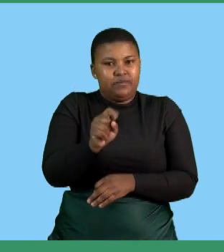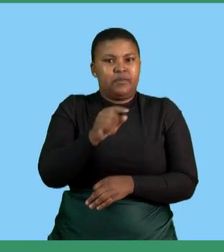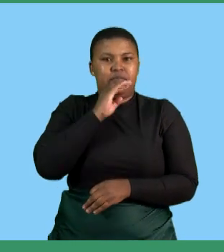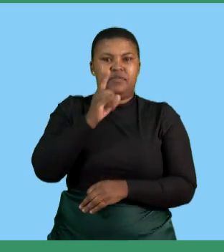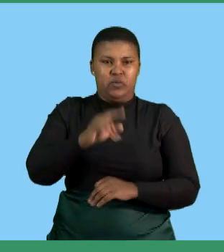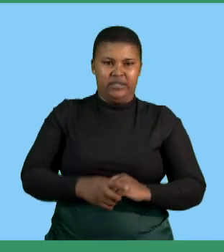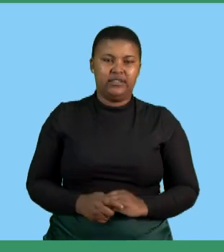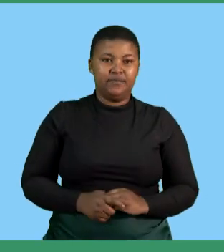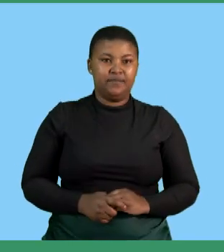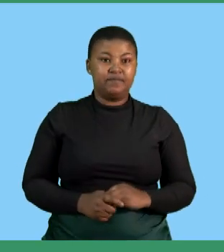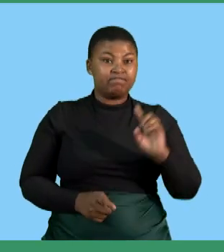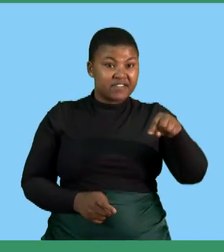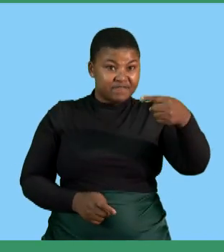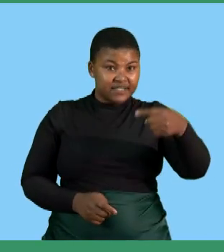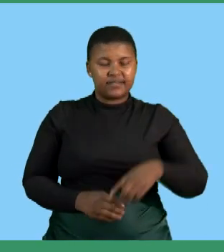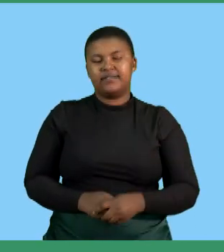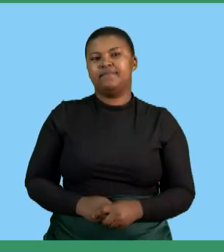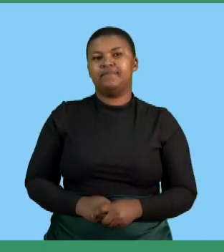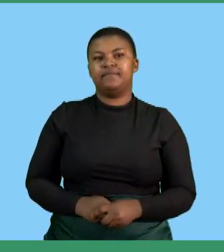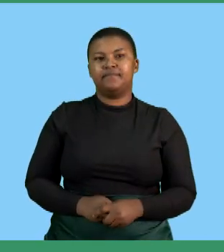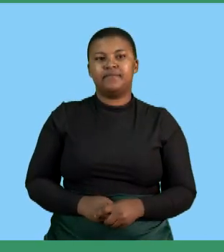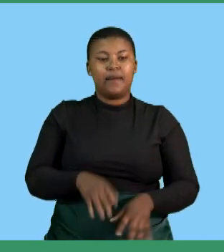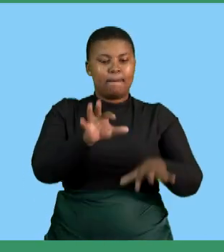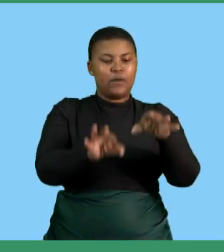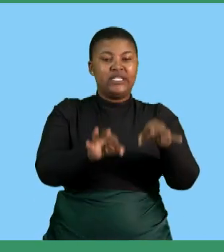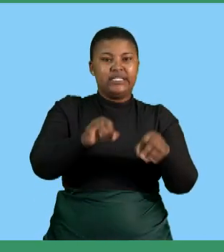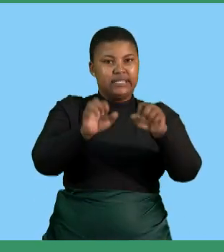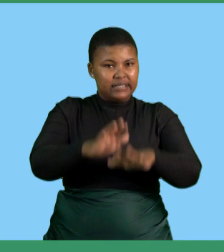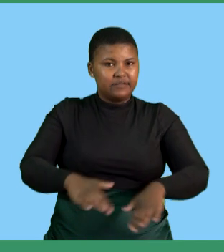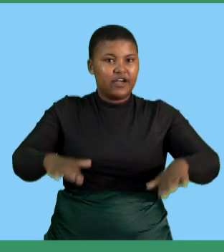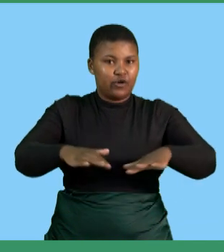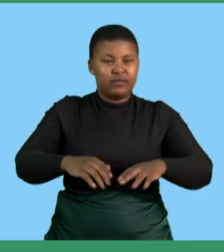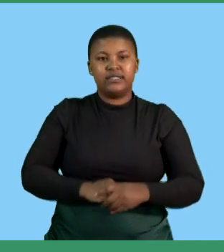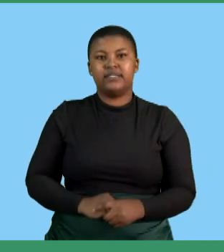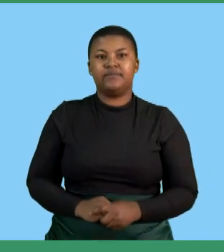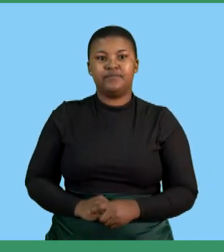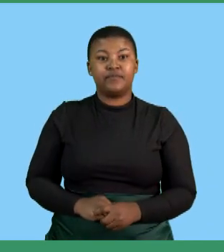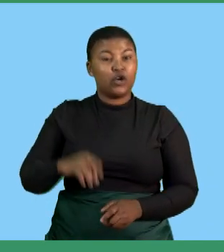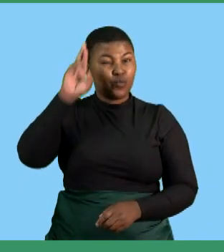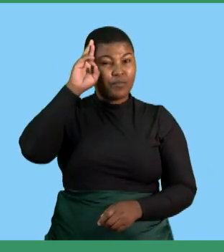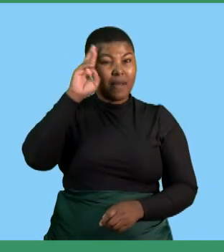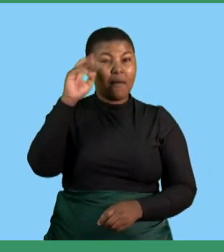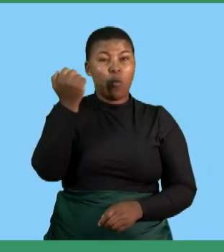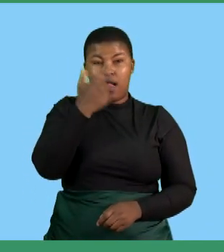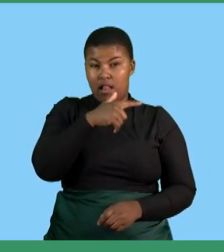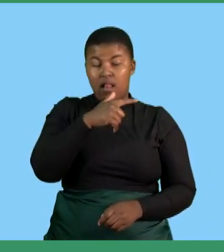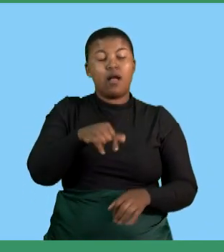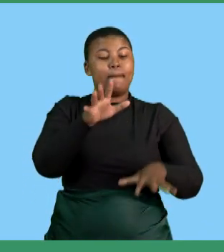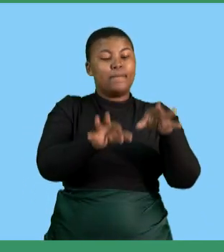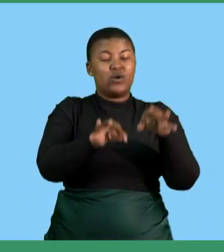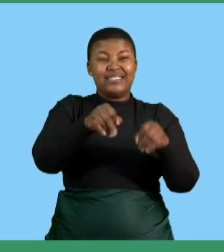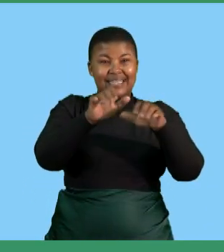the components. Now the first component is our political environment. Now remember, political